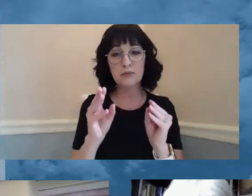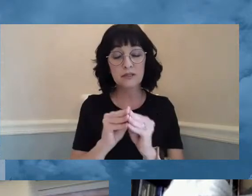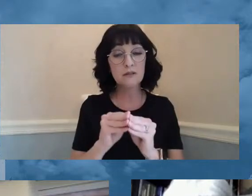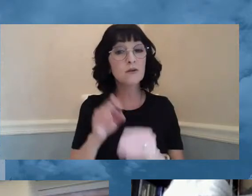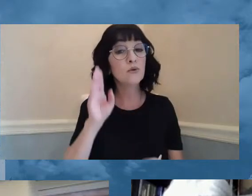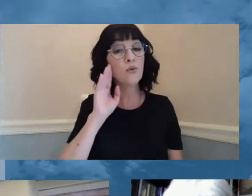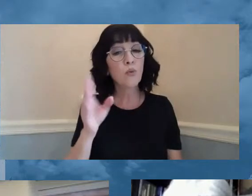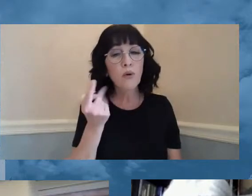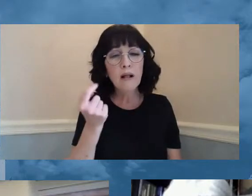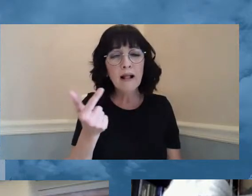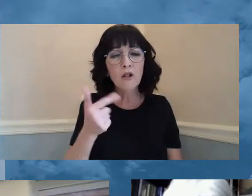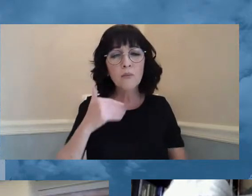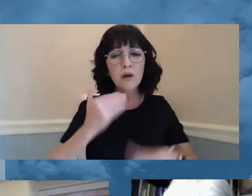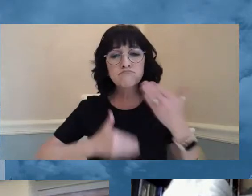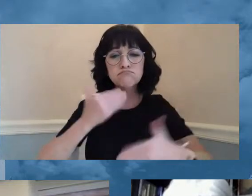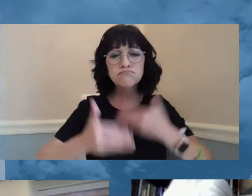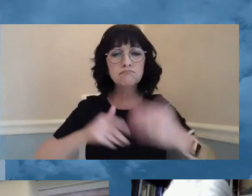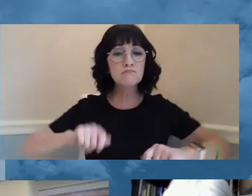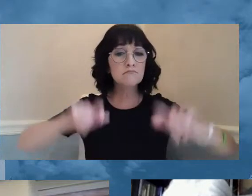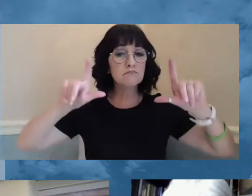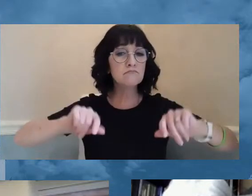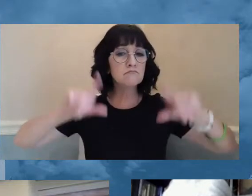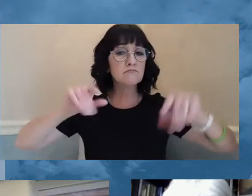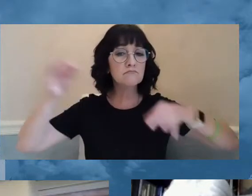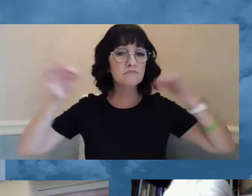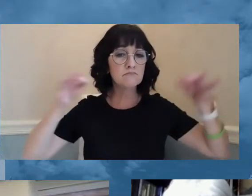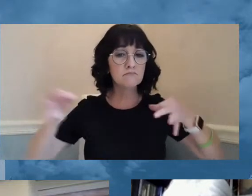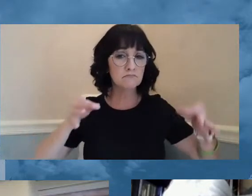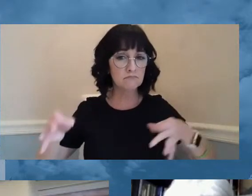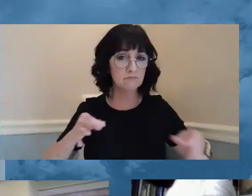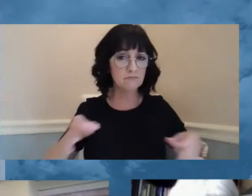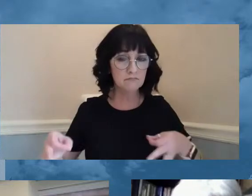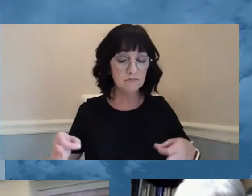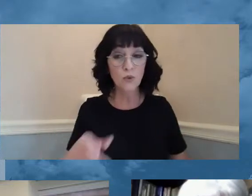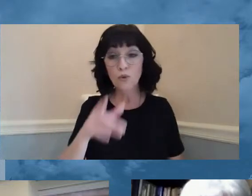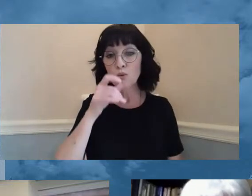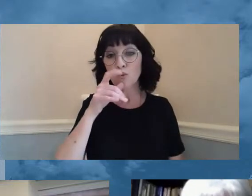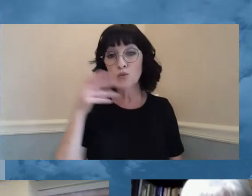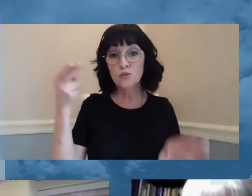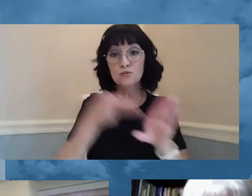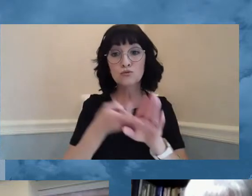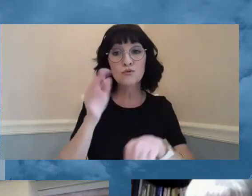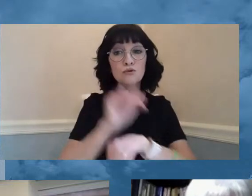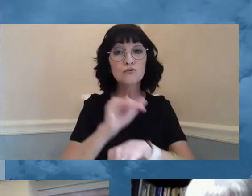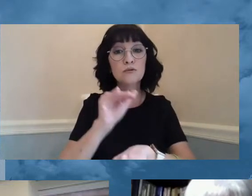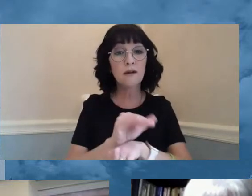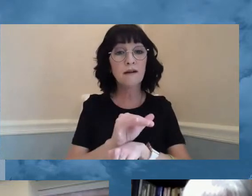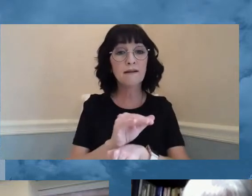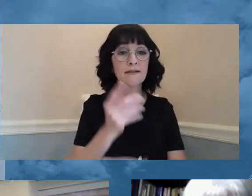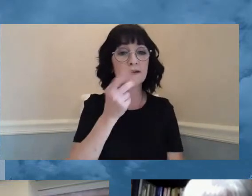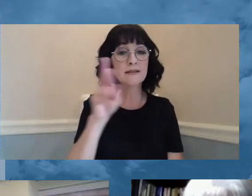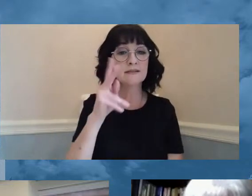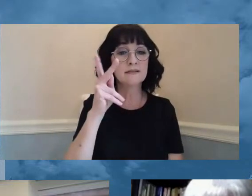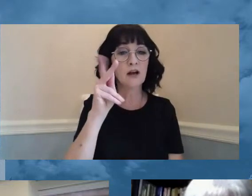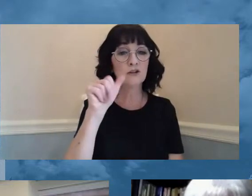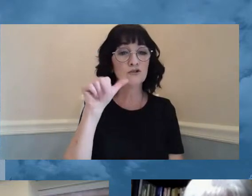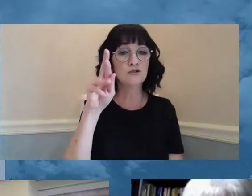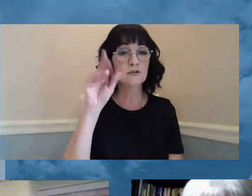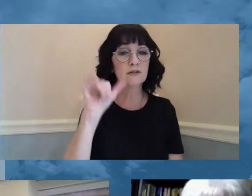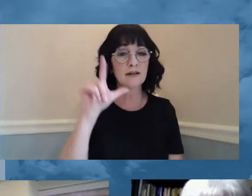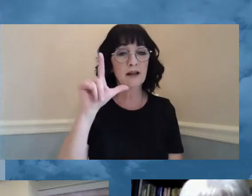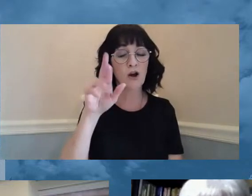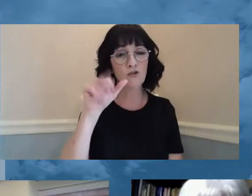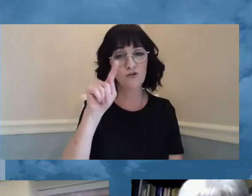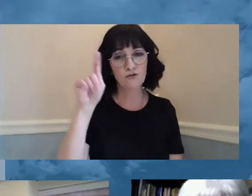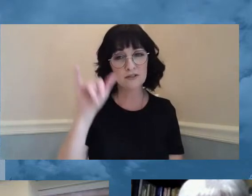do, but we are delighted to have with us Dr. Carol Rattay, who's normally with us as the Director of the Division